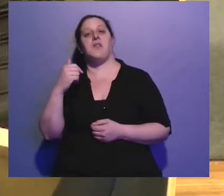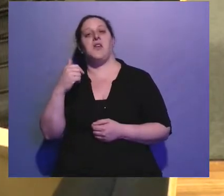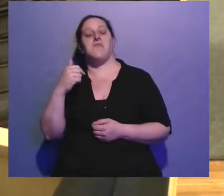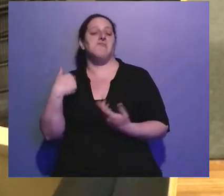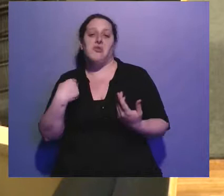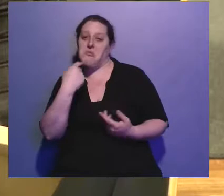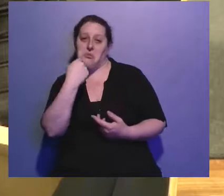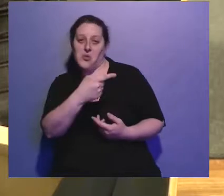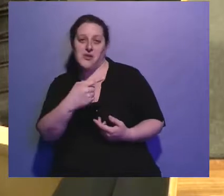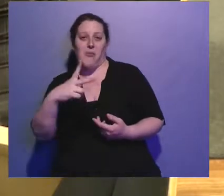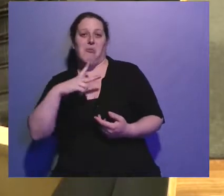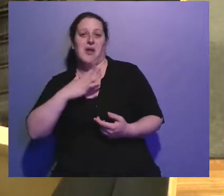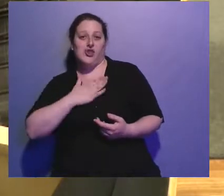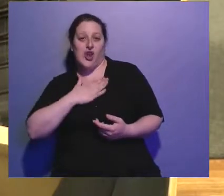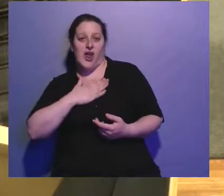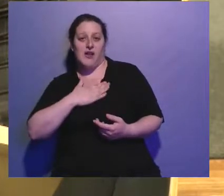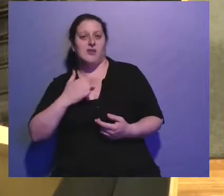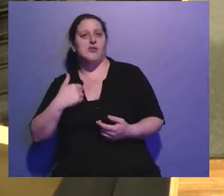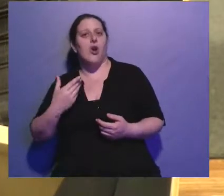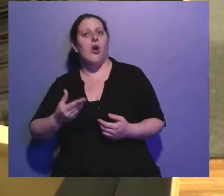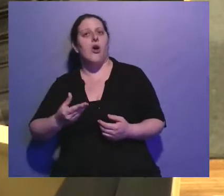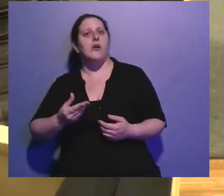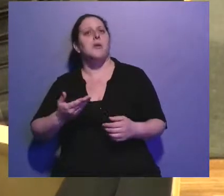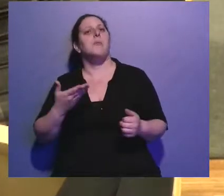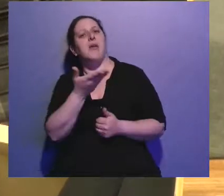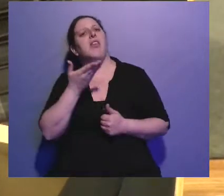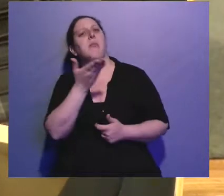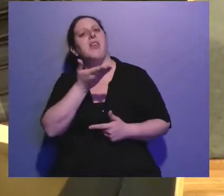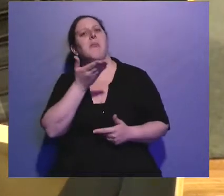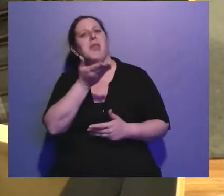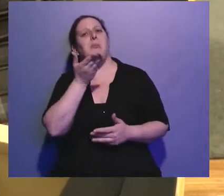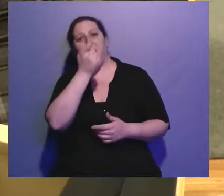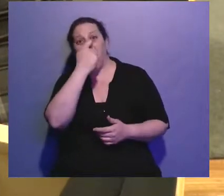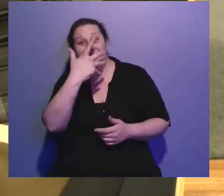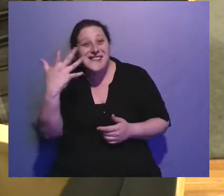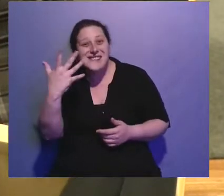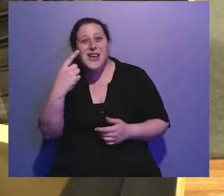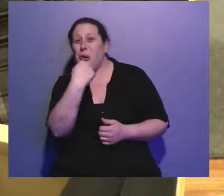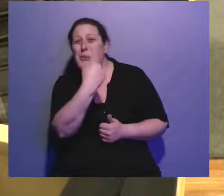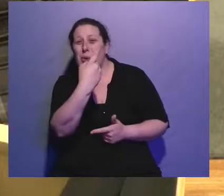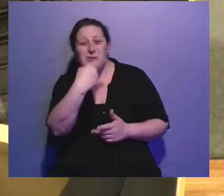I'm speaking here on my own individual capacity. I have requested